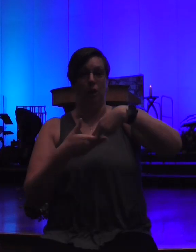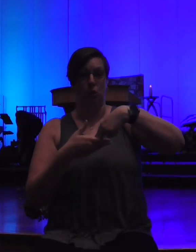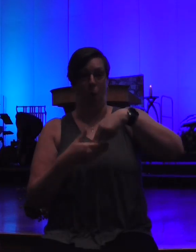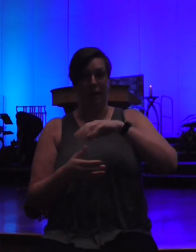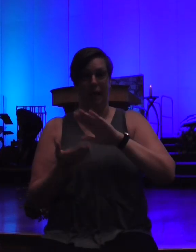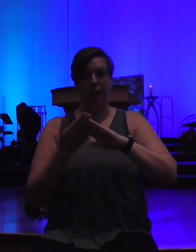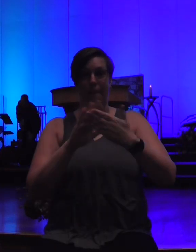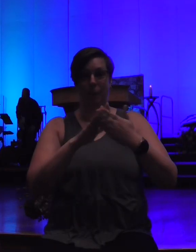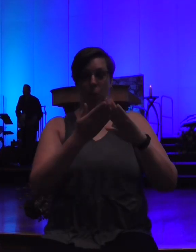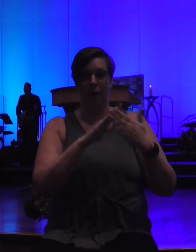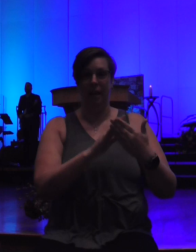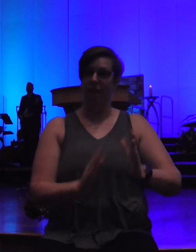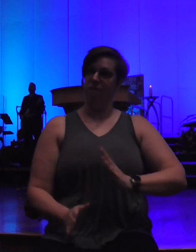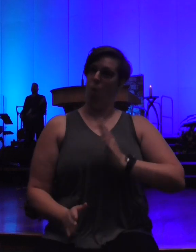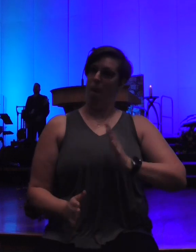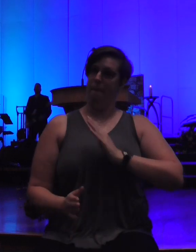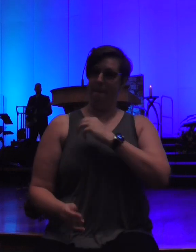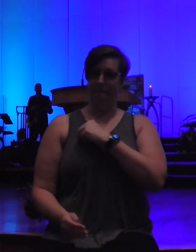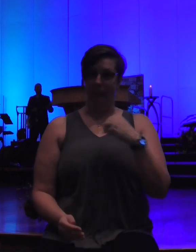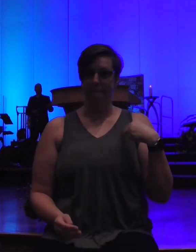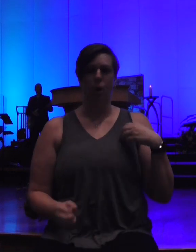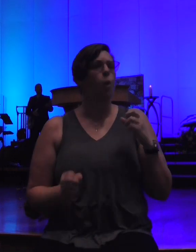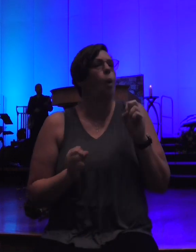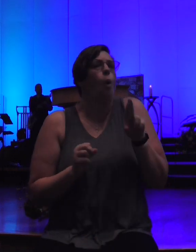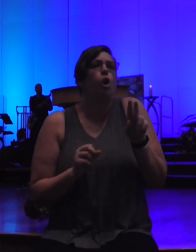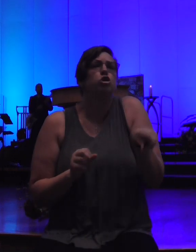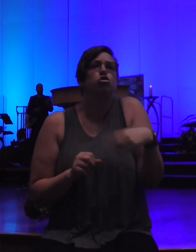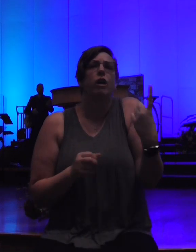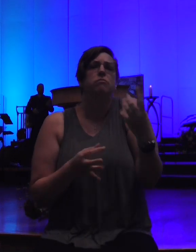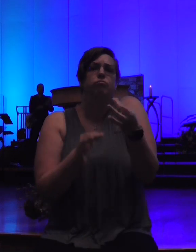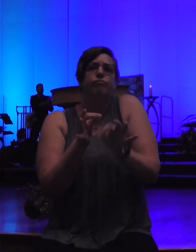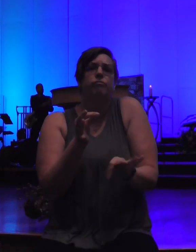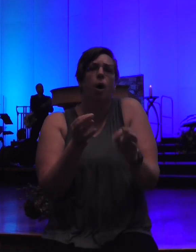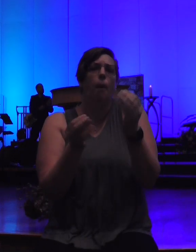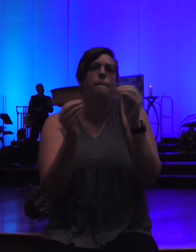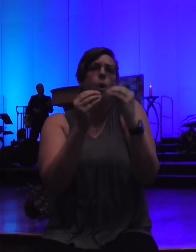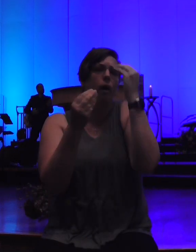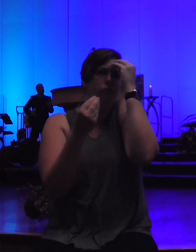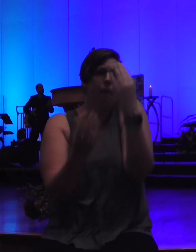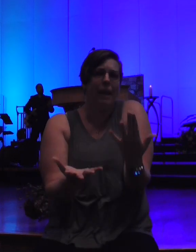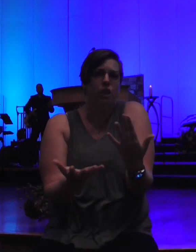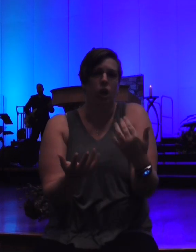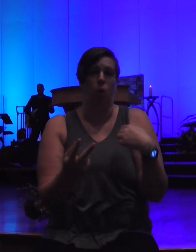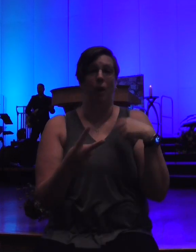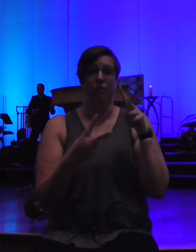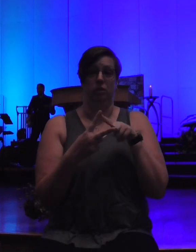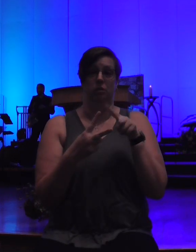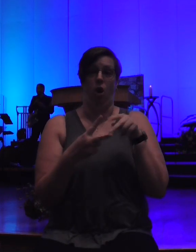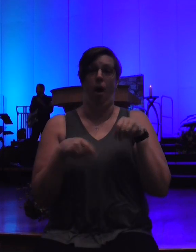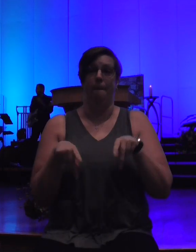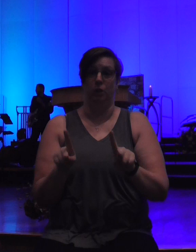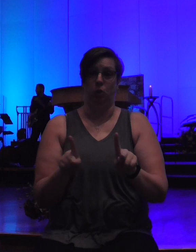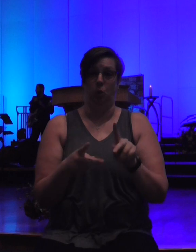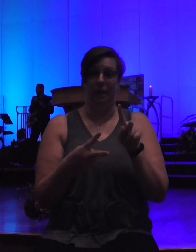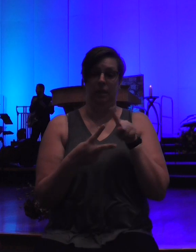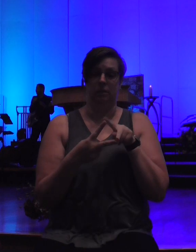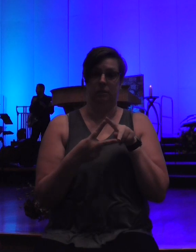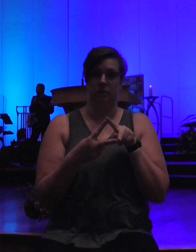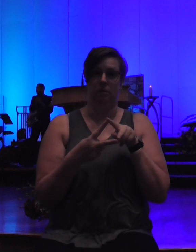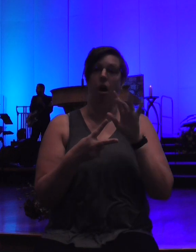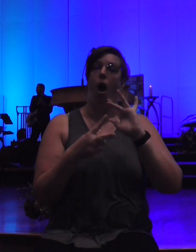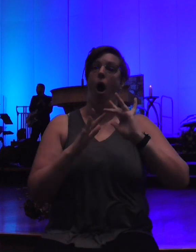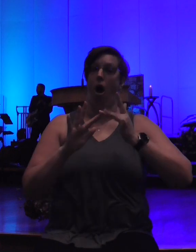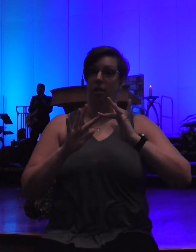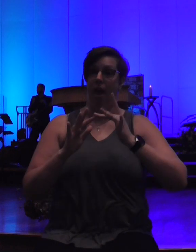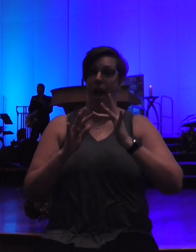community as a formal member, or you just want more information about our community, we've got 2 opportunities for new members classes coming up. An